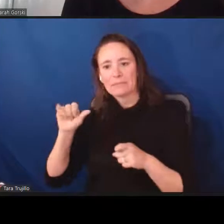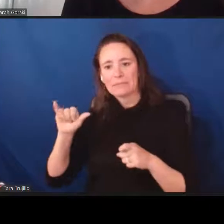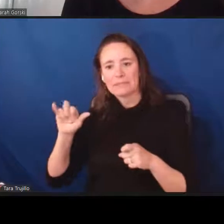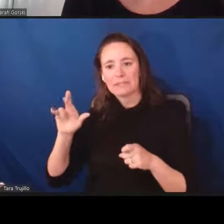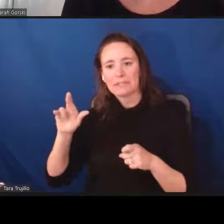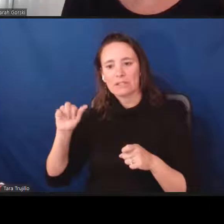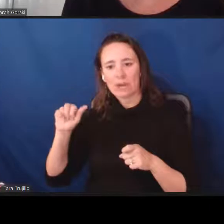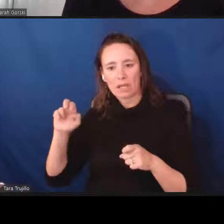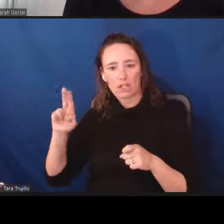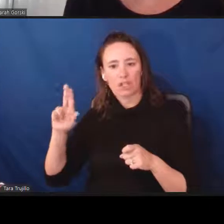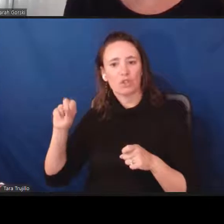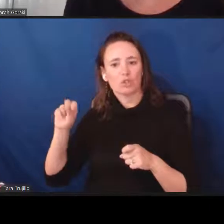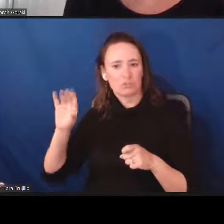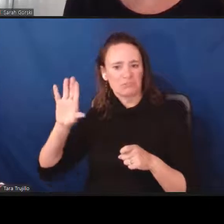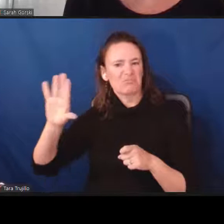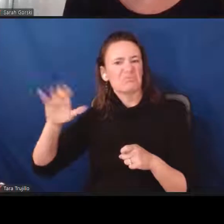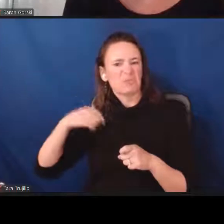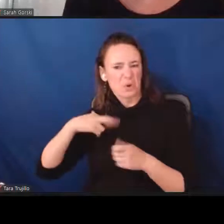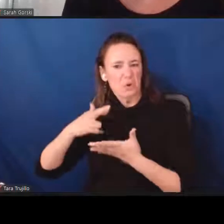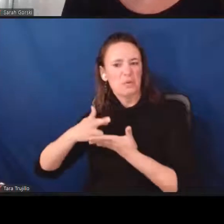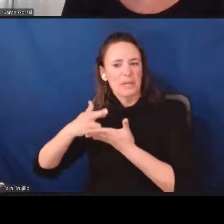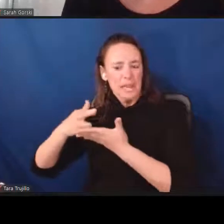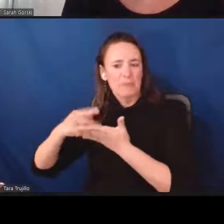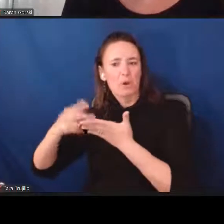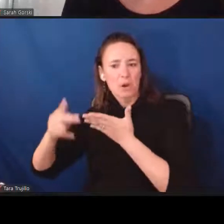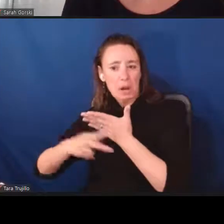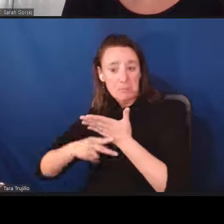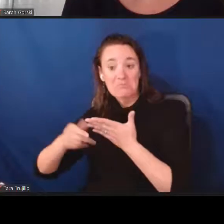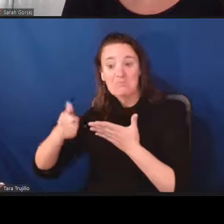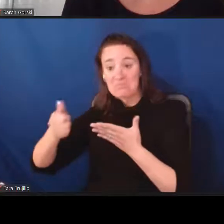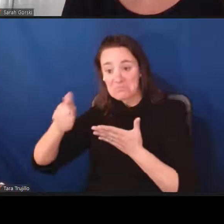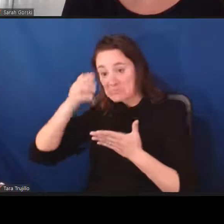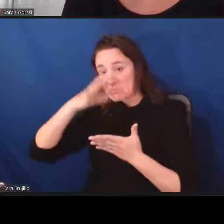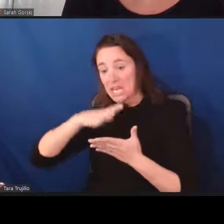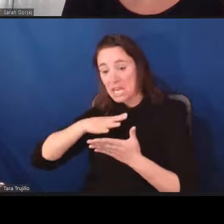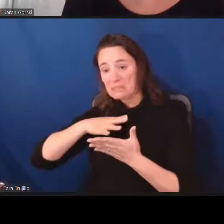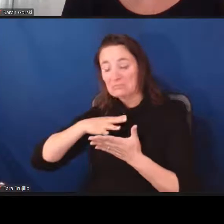rehabilitation program, who had been to the Paralympics as a swimmer.